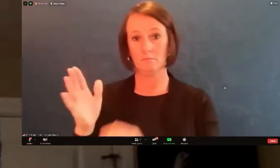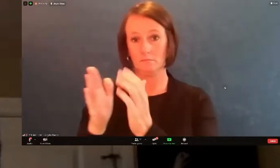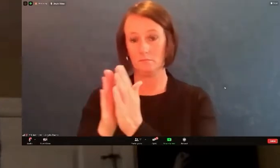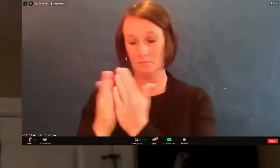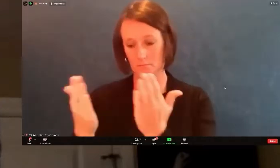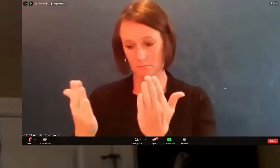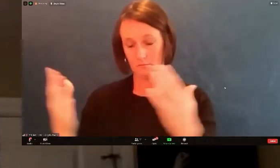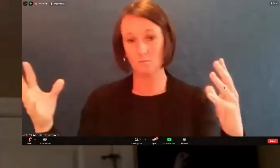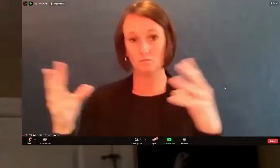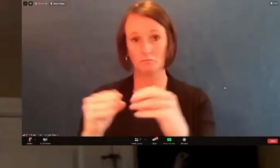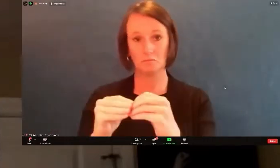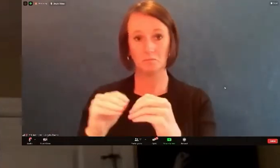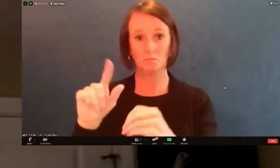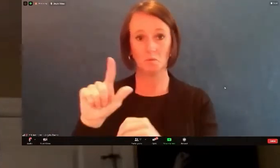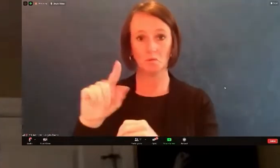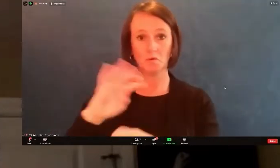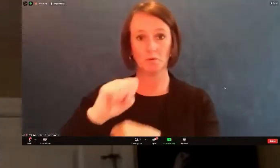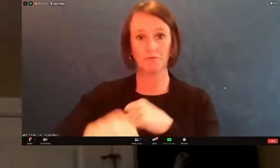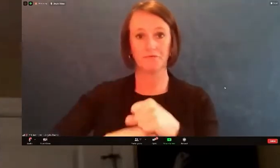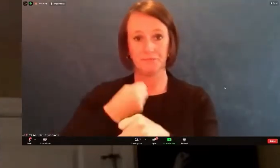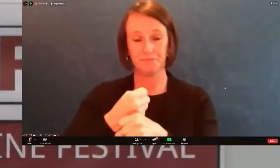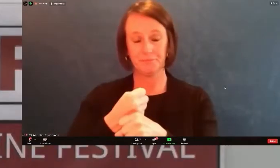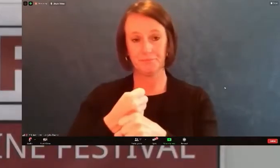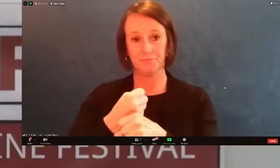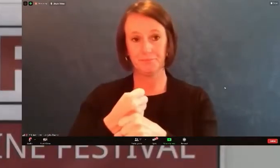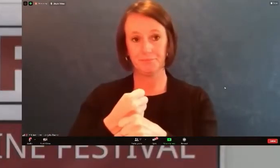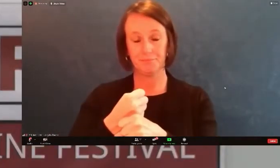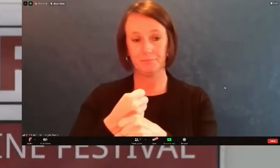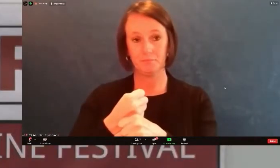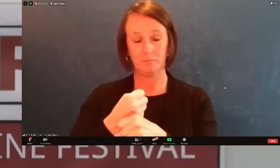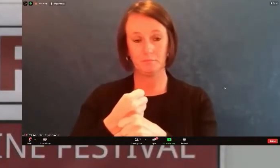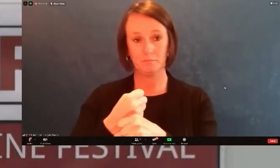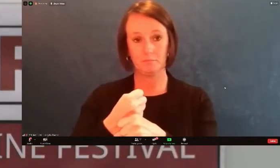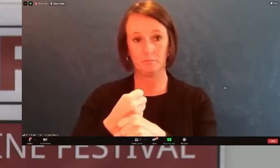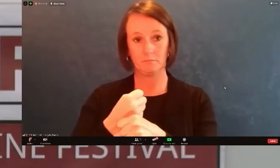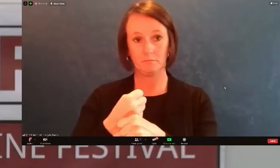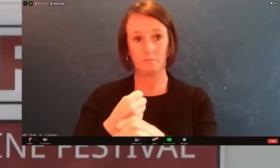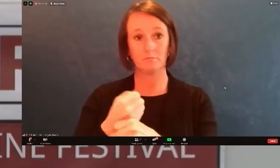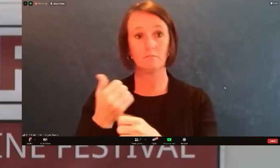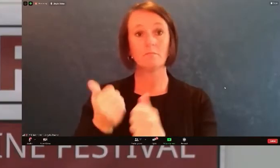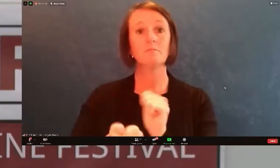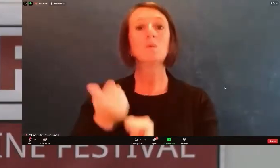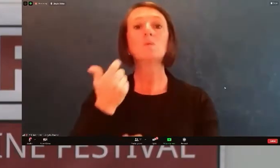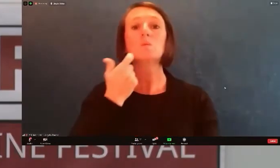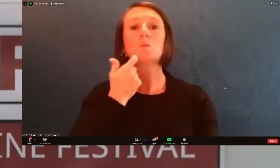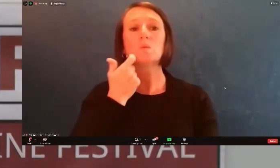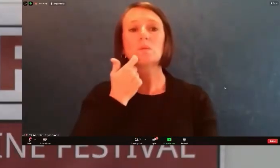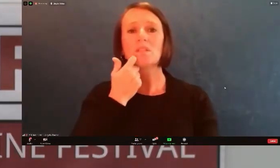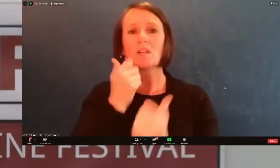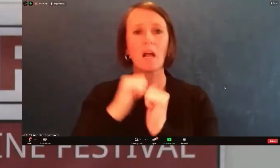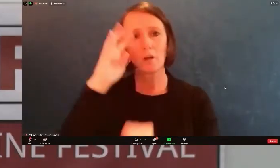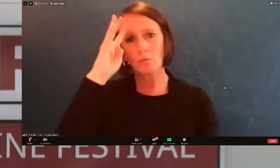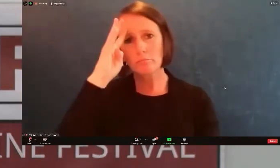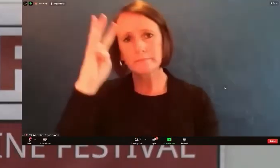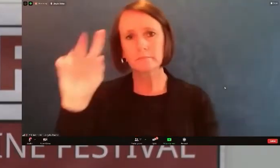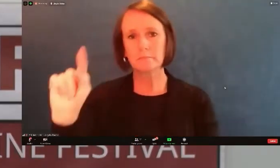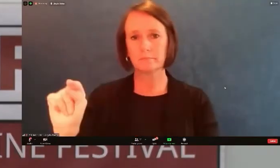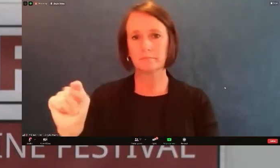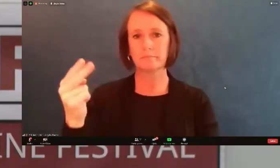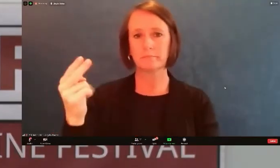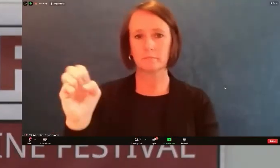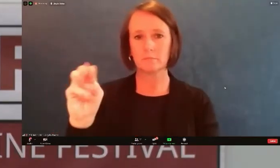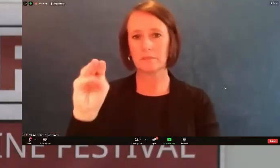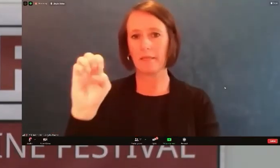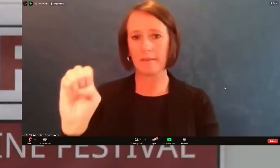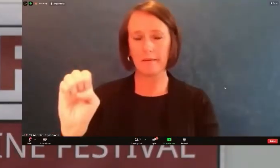years. And how did you write your last one? Like, how do you come up with a theme or how do you figure out what